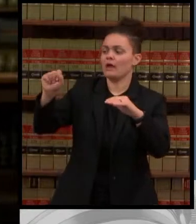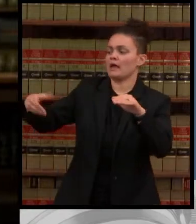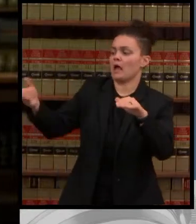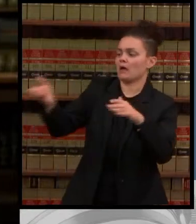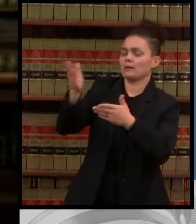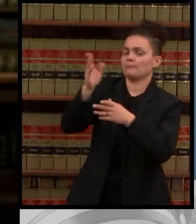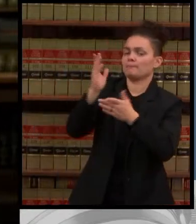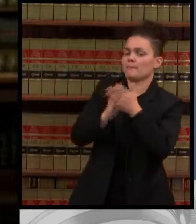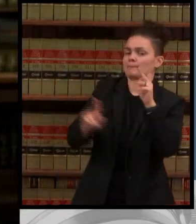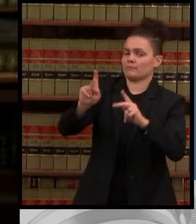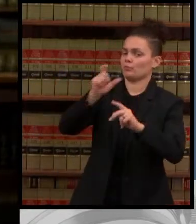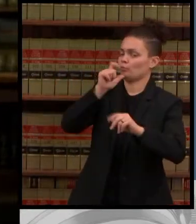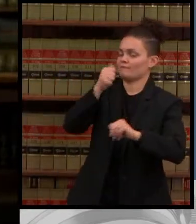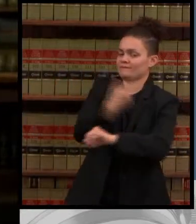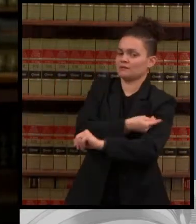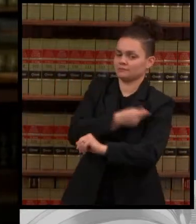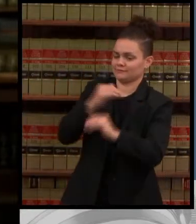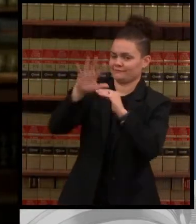vaccinated,